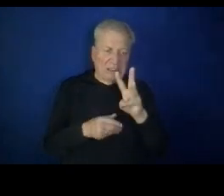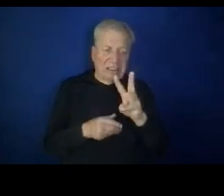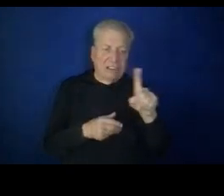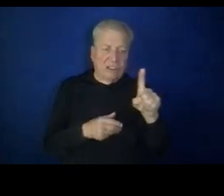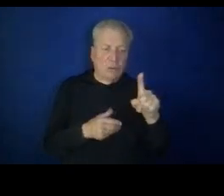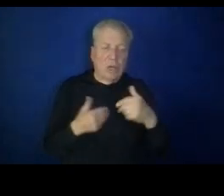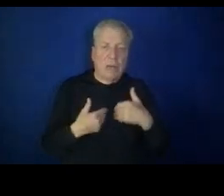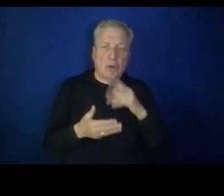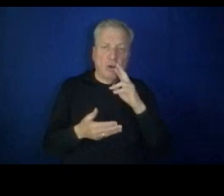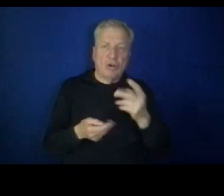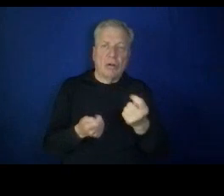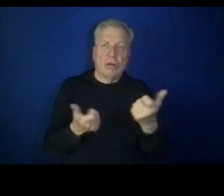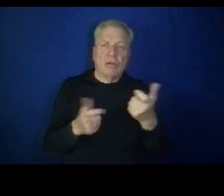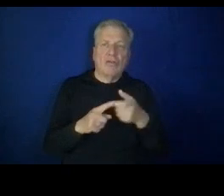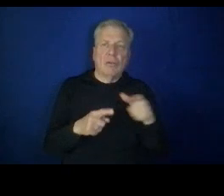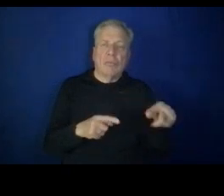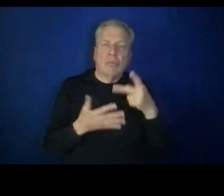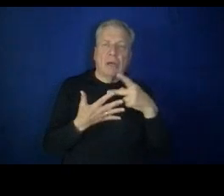the population.